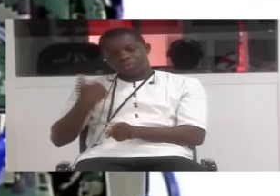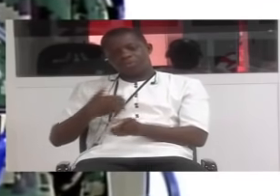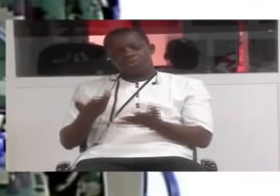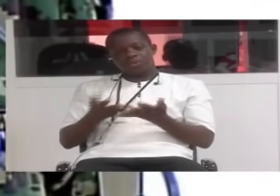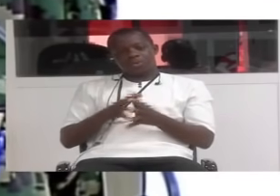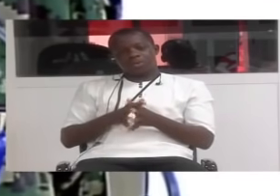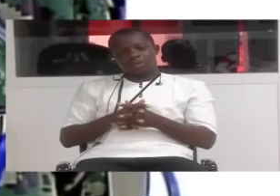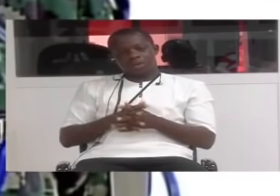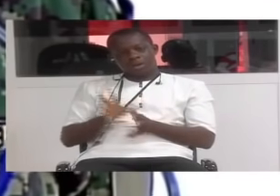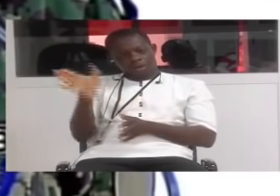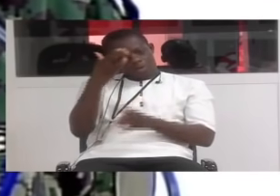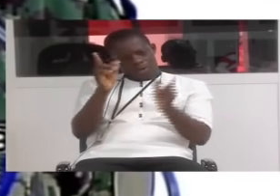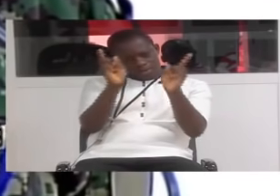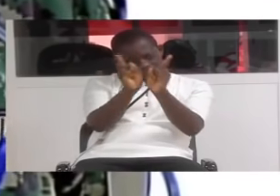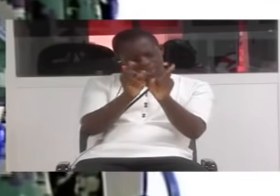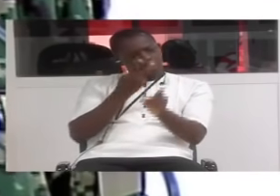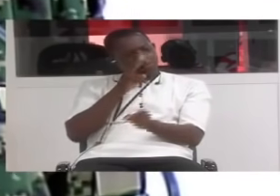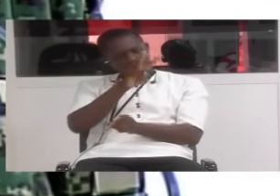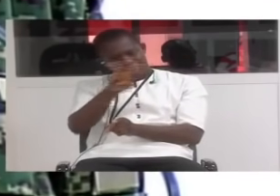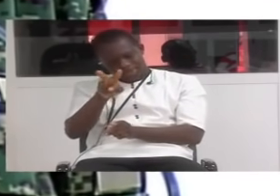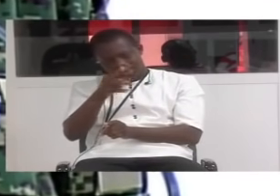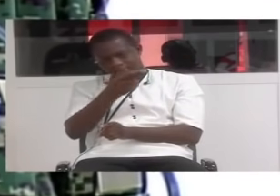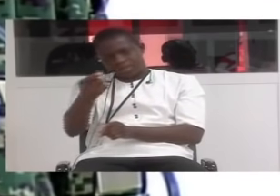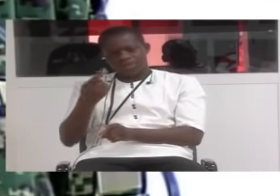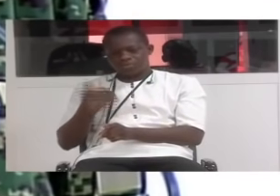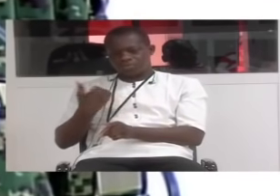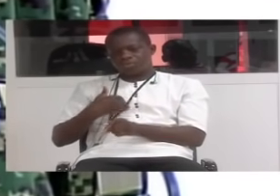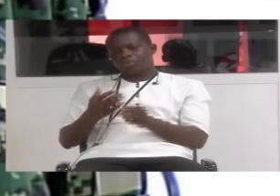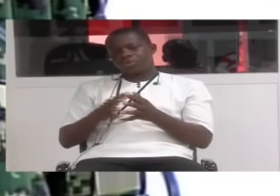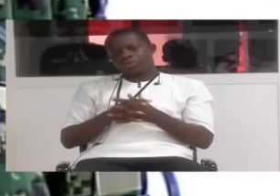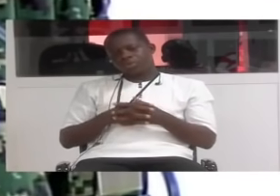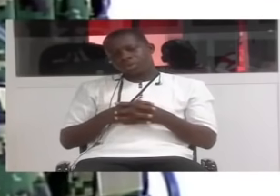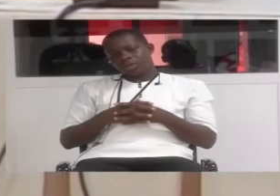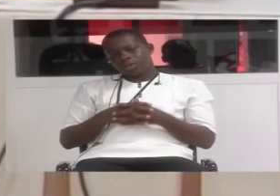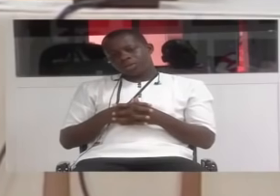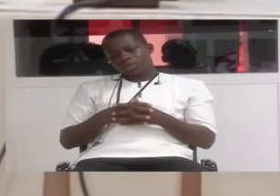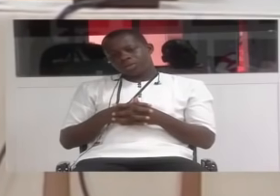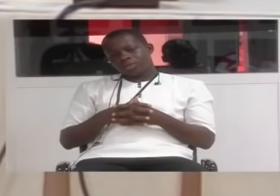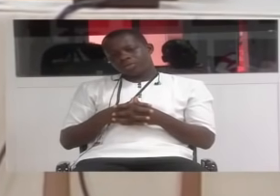them. E yobu nañ leen bam gis leen. And we took them until he saw them.